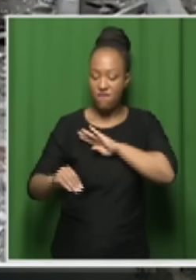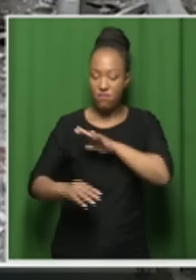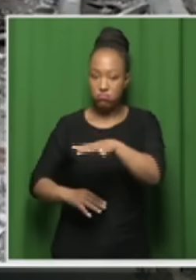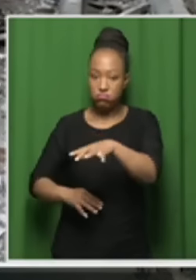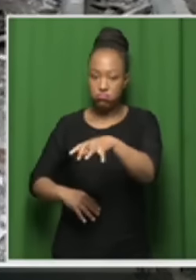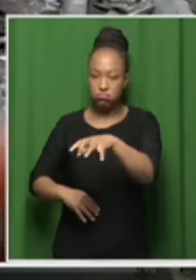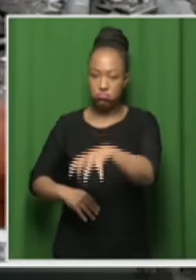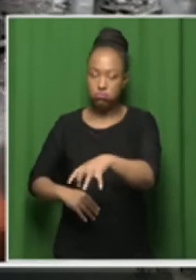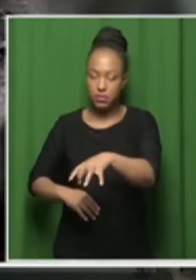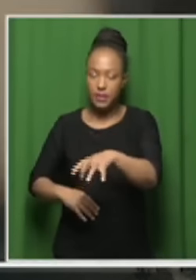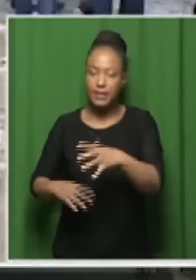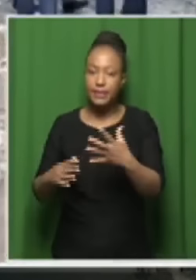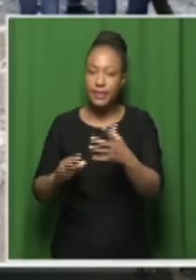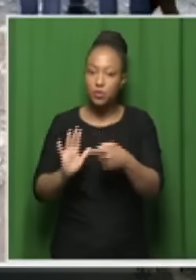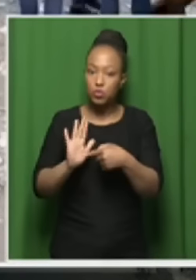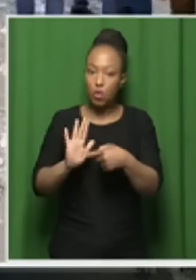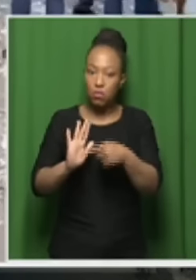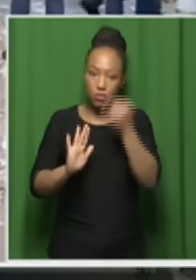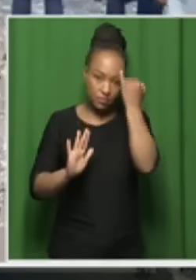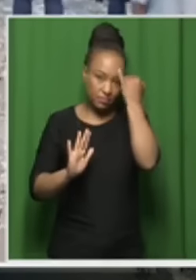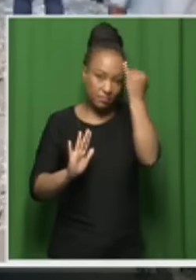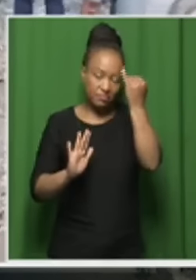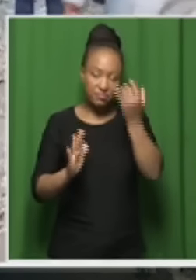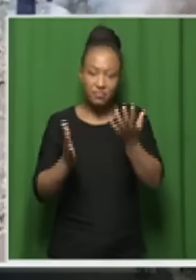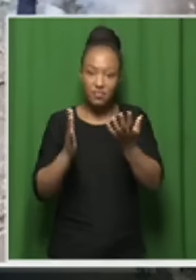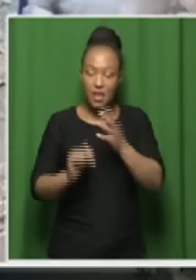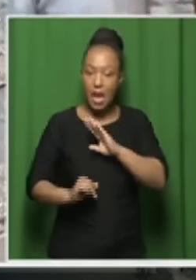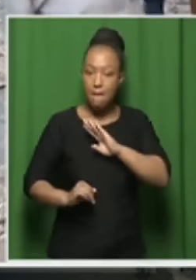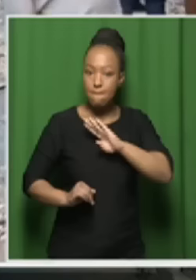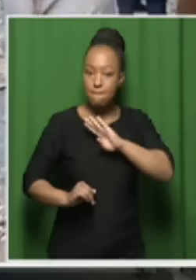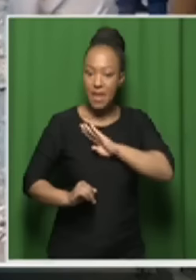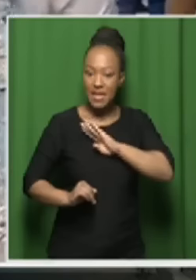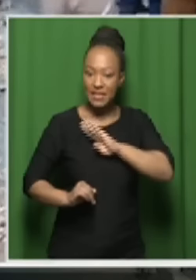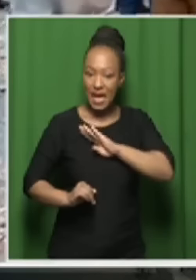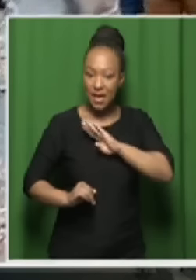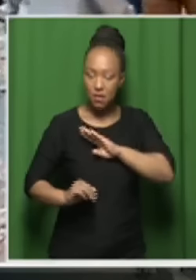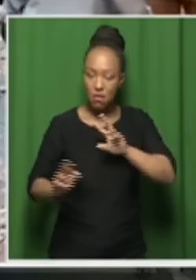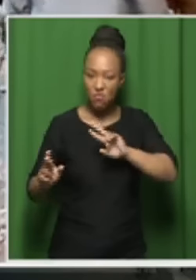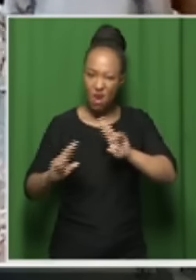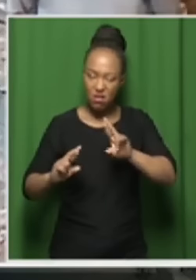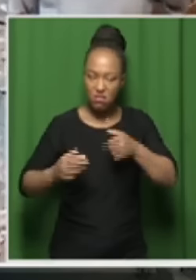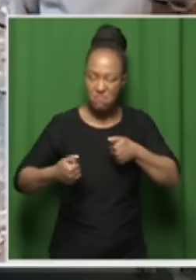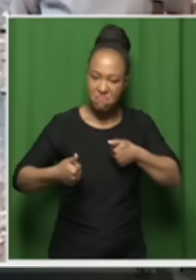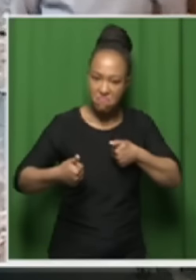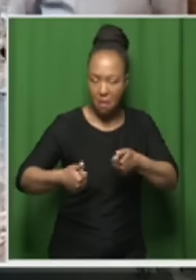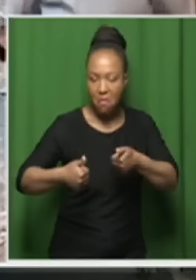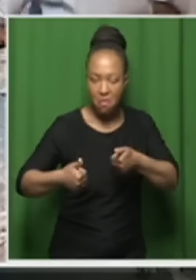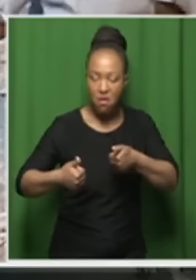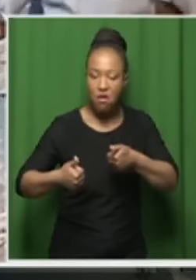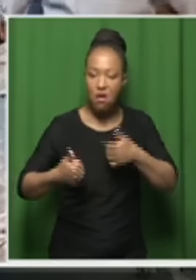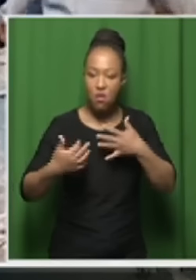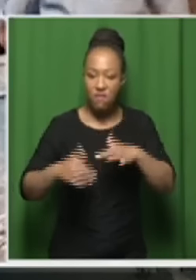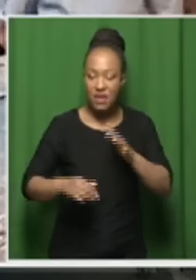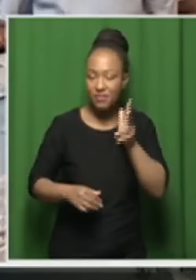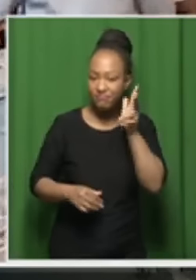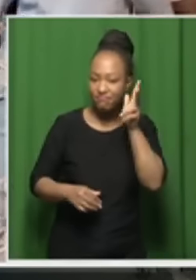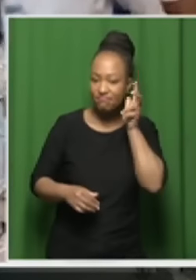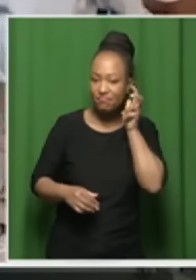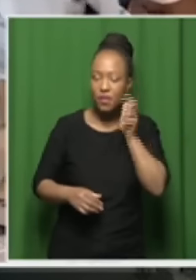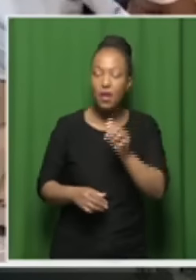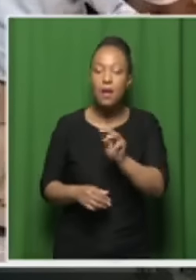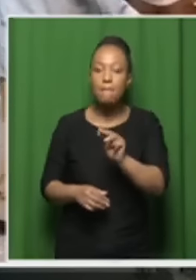of prefaced the idea that we might be getting into some military action here. We have just earlier got a statement from Marco